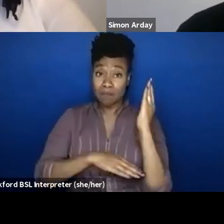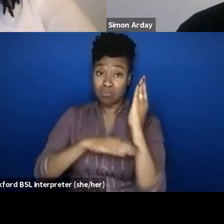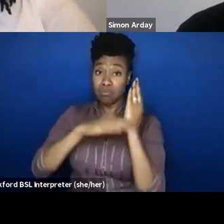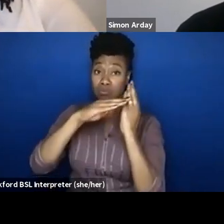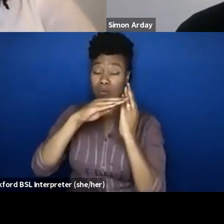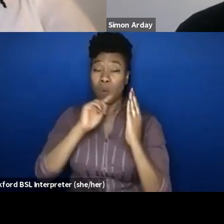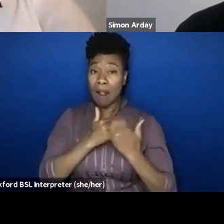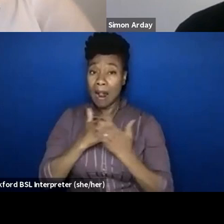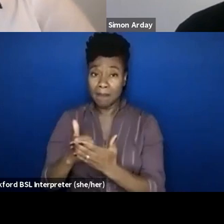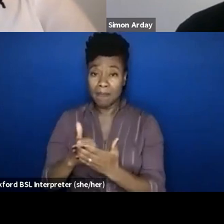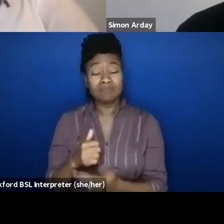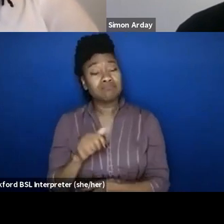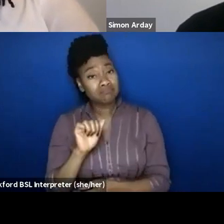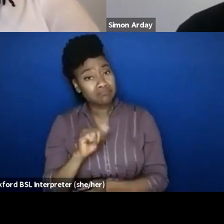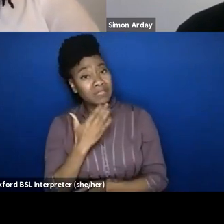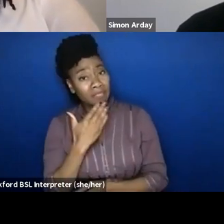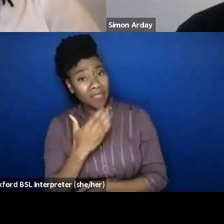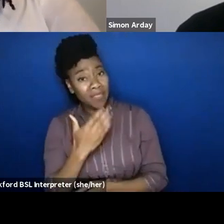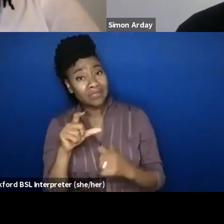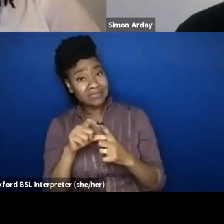David. And Kojo?